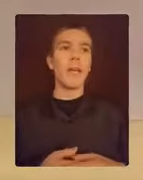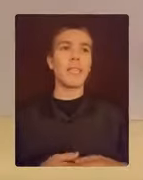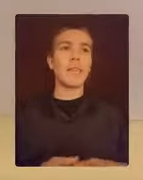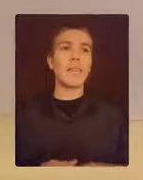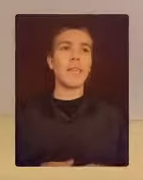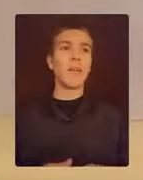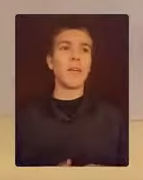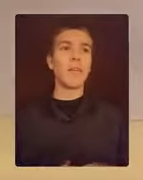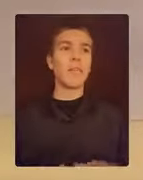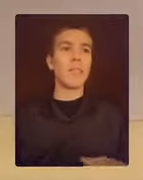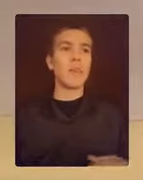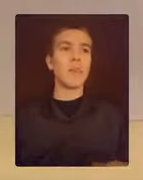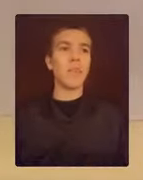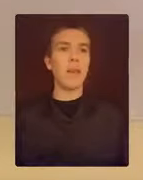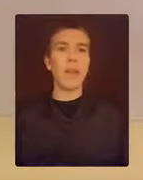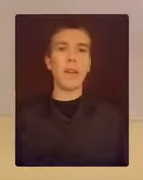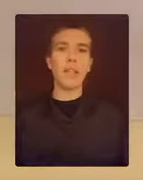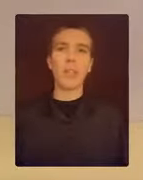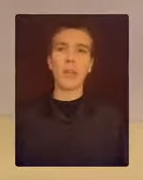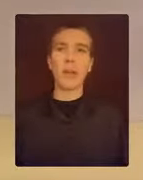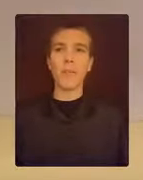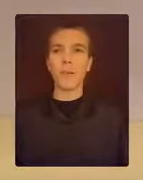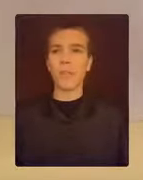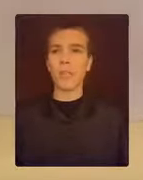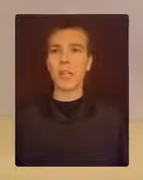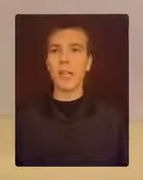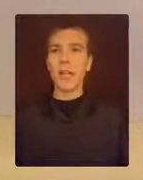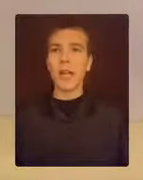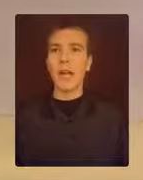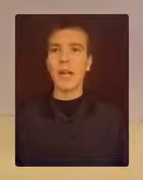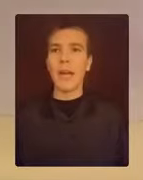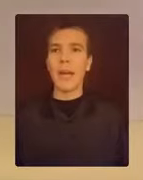and he said, "Man, I sure am thirsty,"